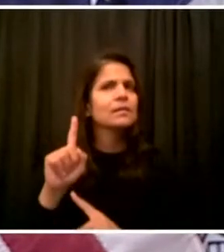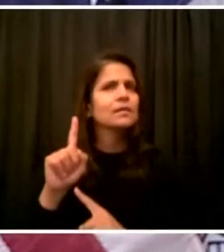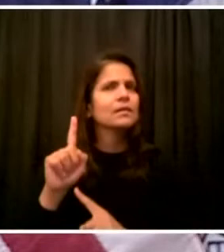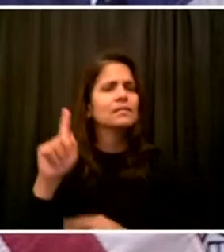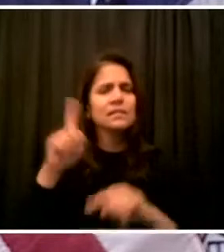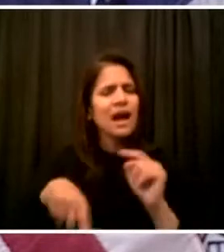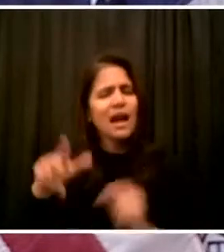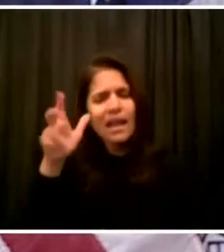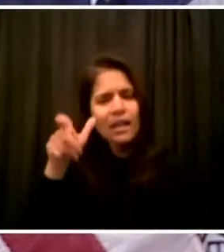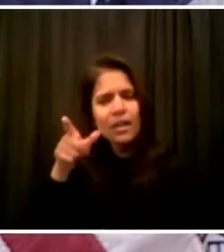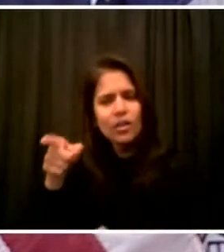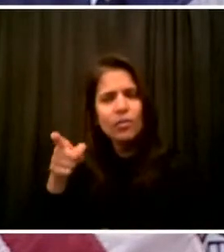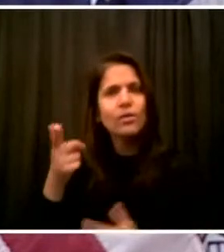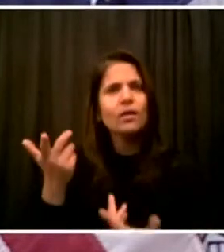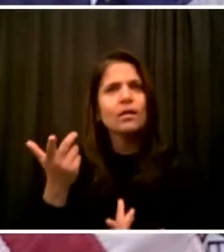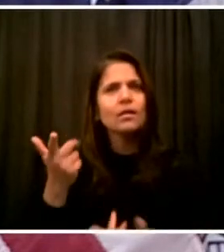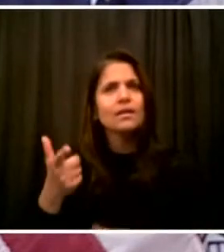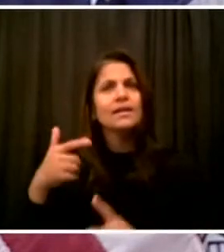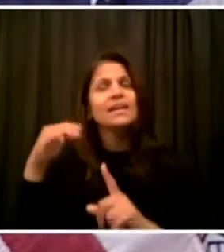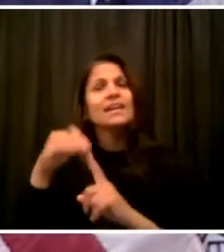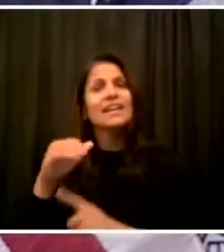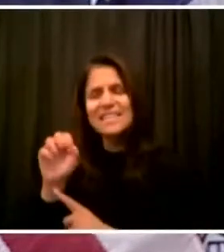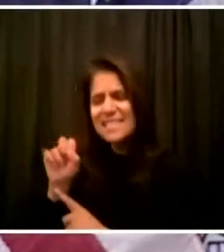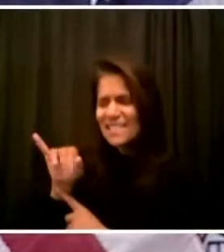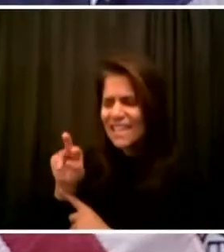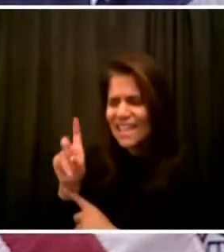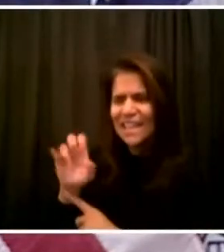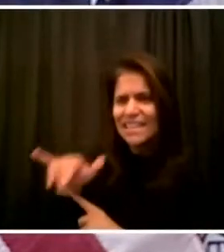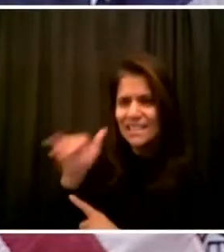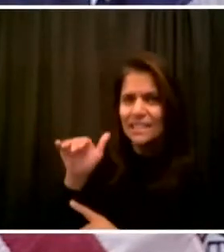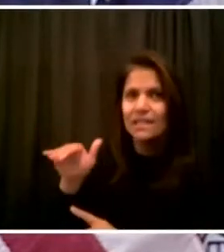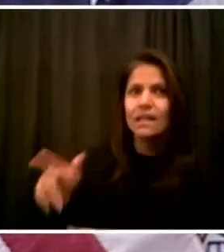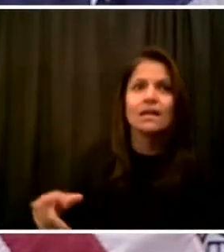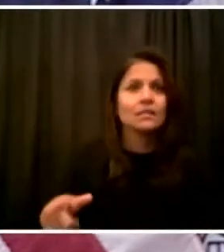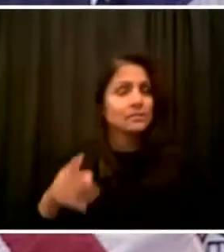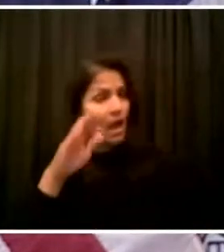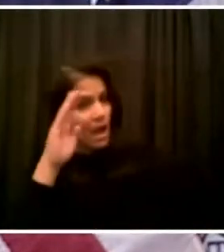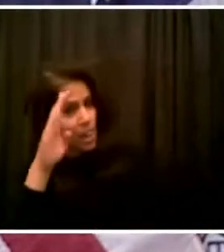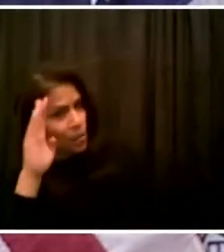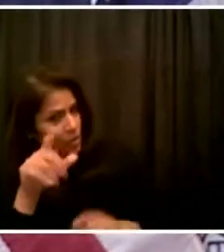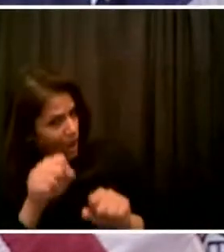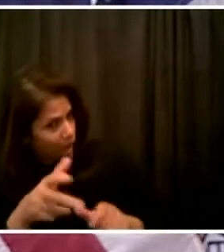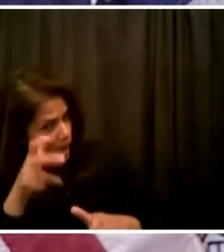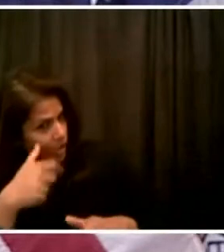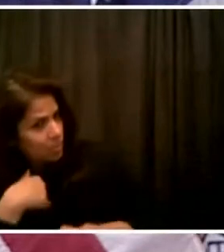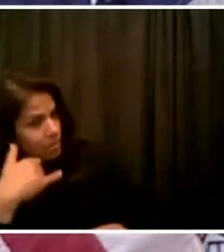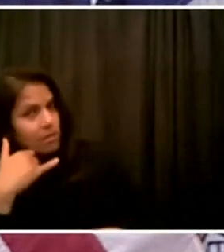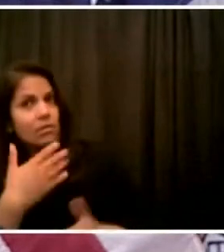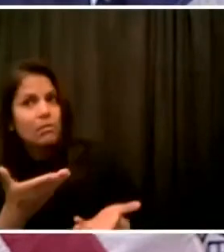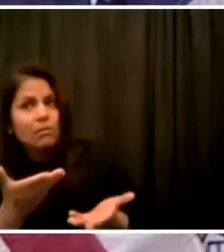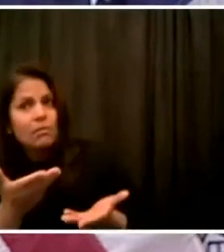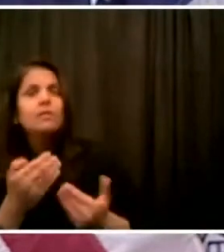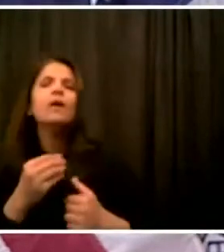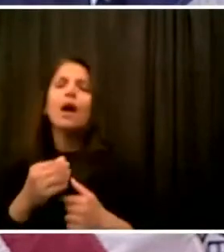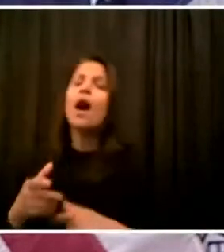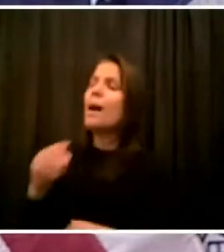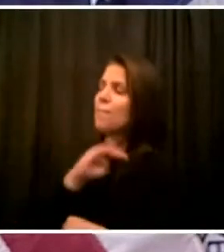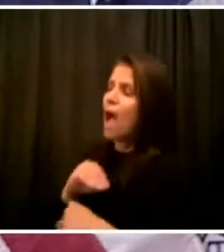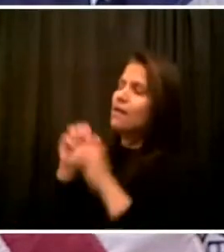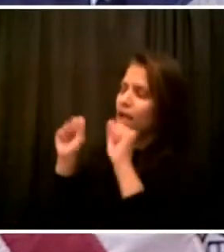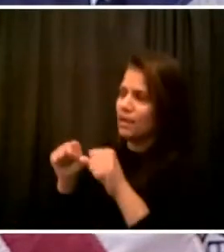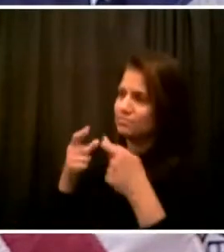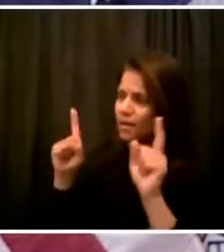Sydney? All right, bring Sydney. Yep, try again. Sydney? Can you hear me? Yes, I can. Okay, I